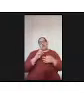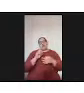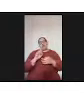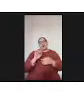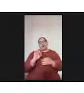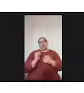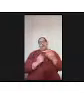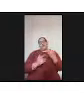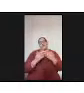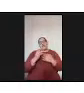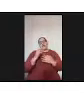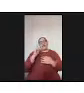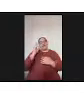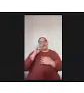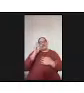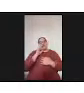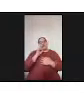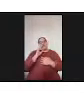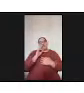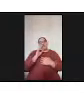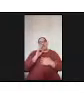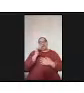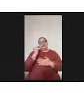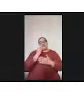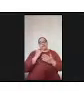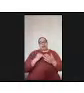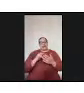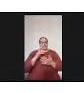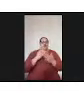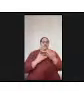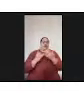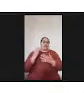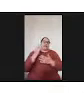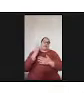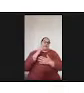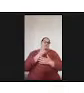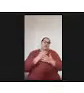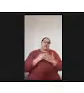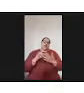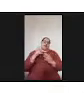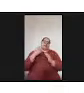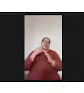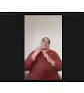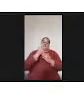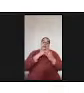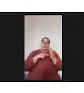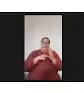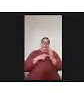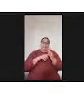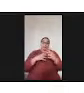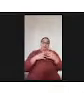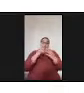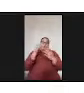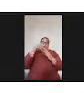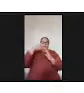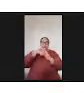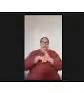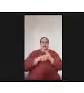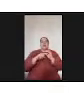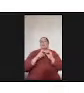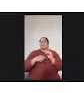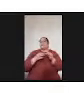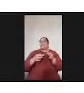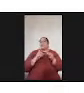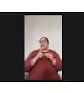fire rationale design. Fire rationale design is a detailed design of fire safety and